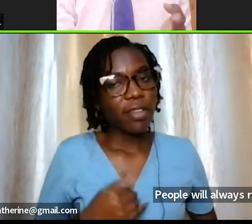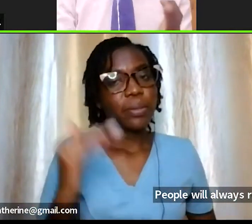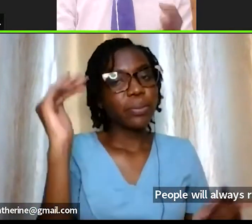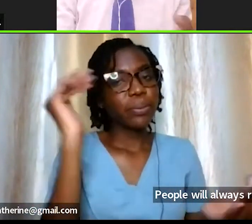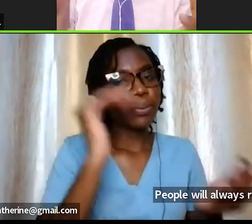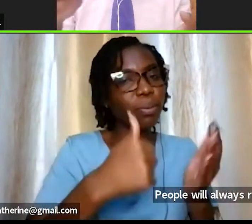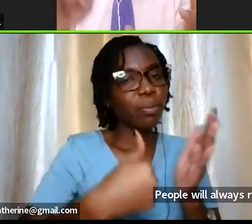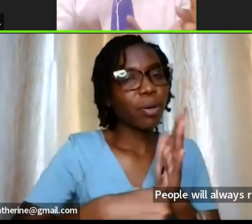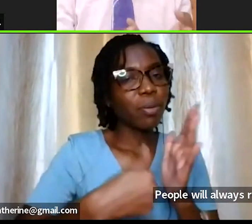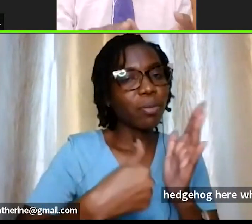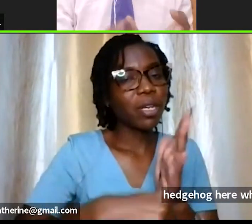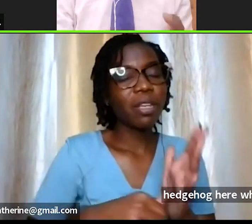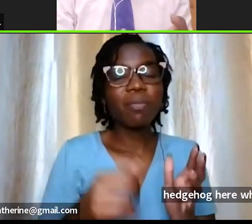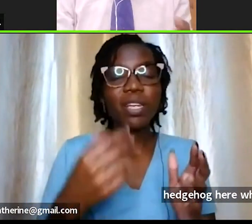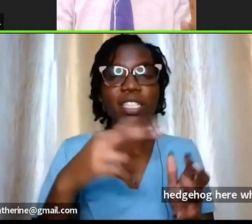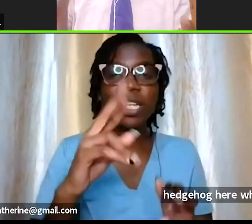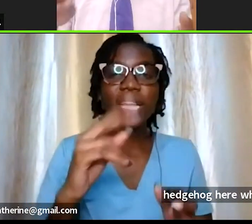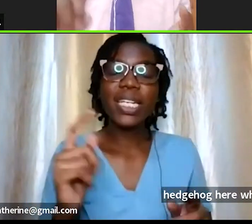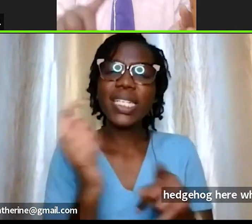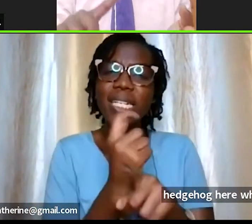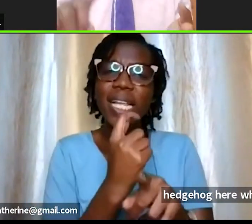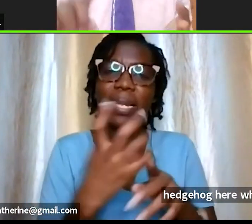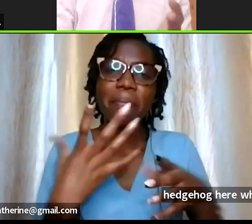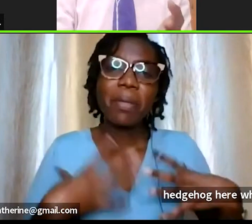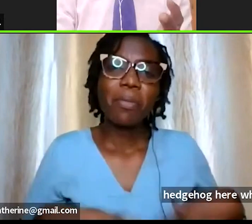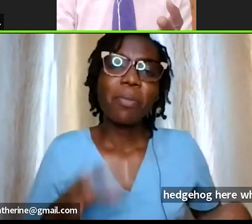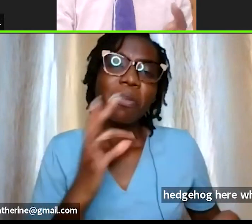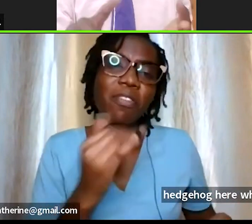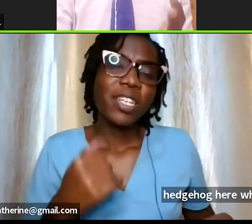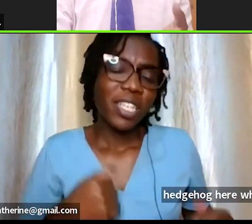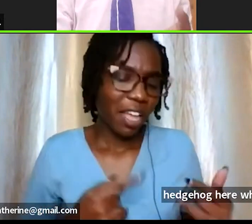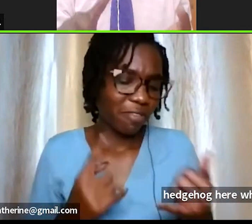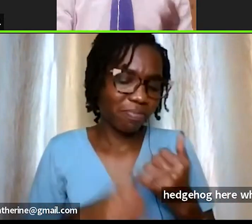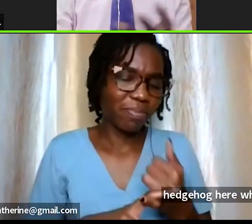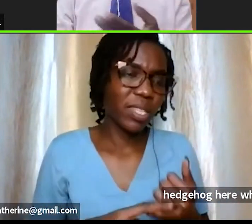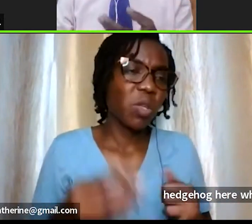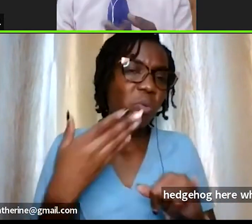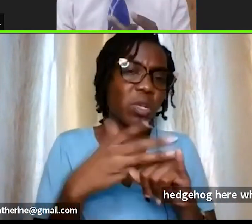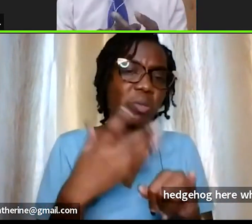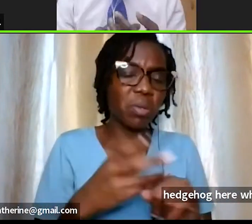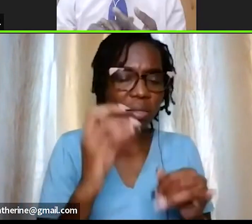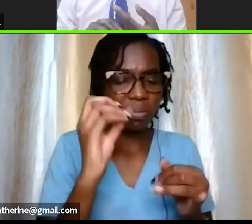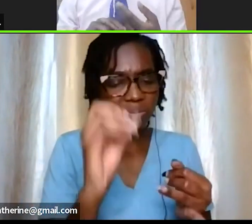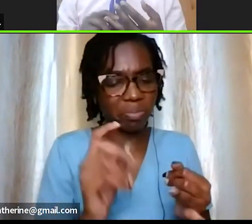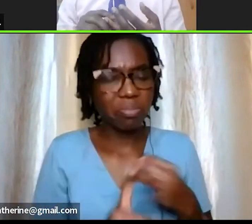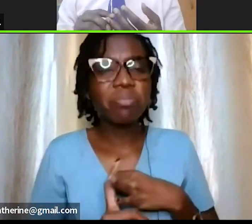could train people and we could have more profit and we could have less wastage, etc., etc.